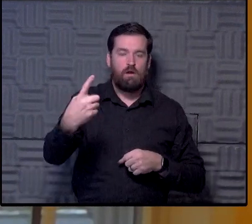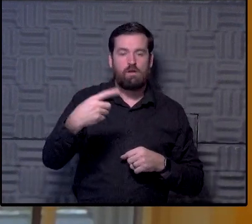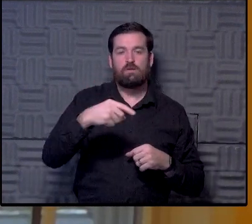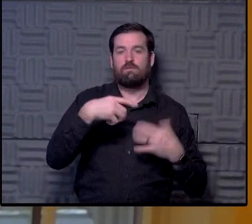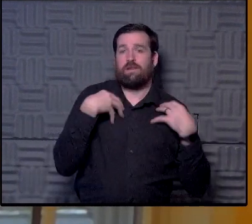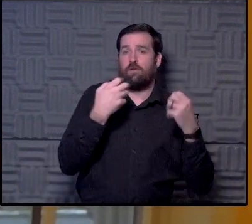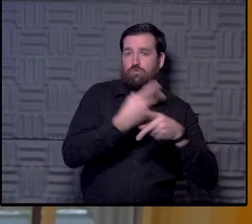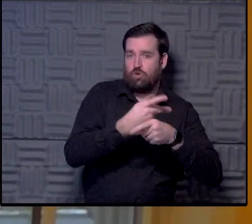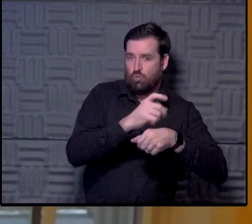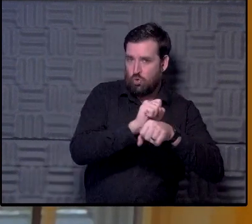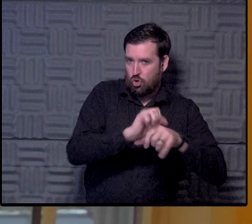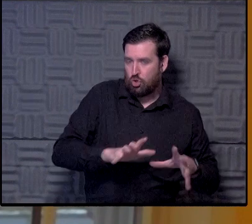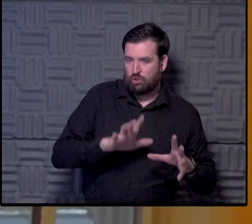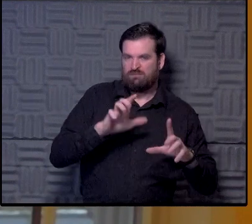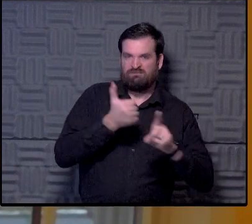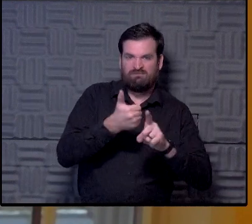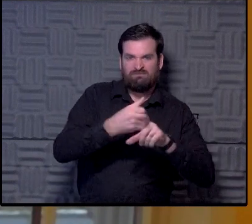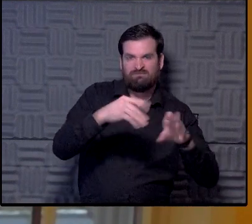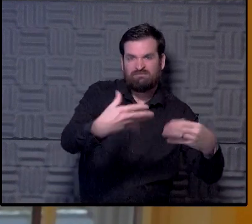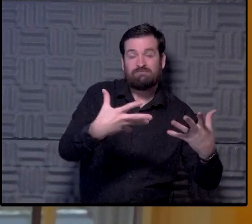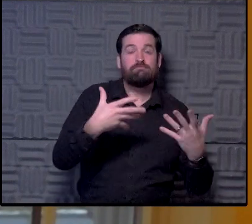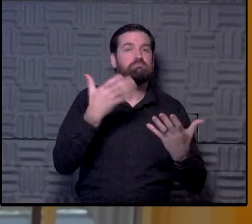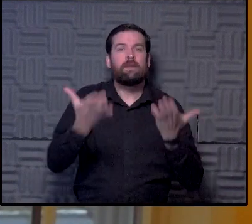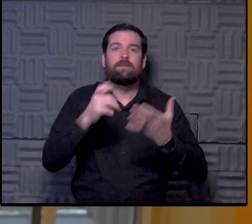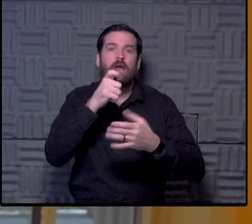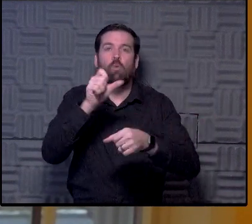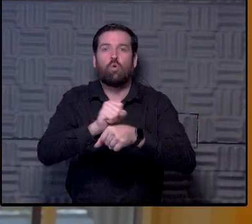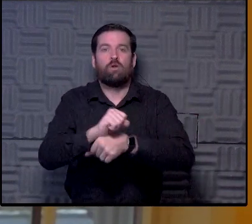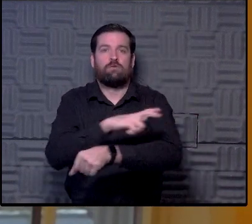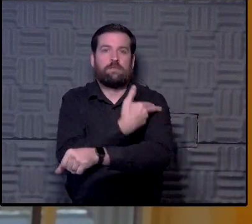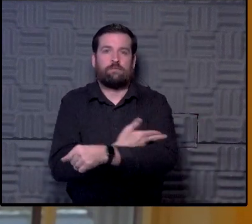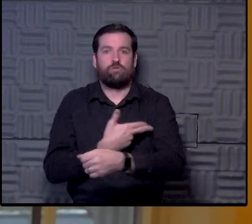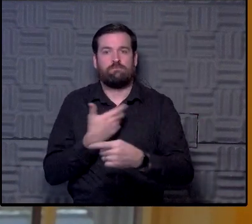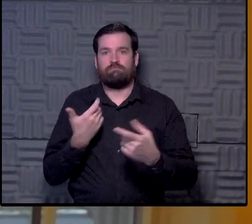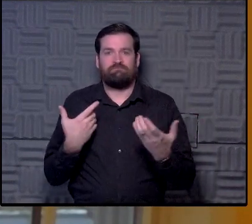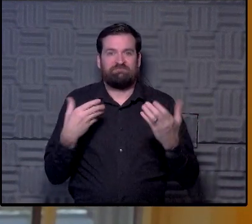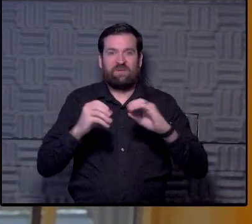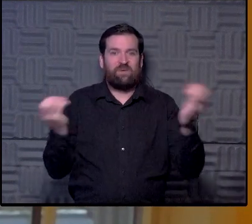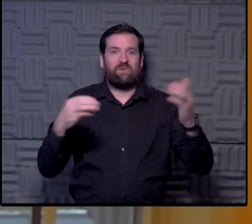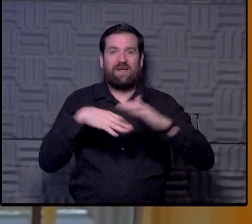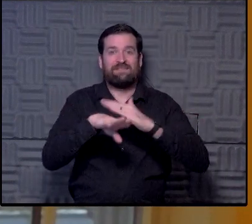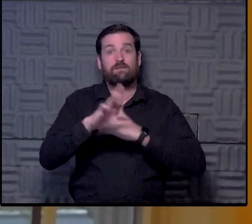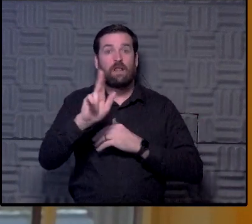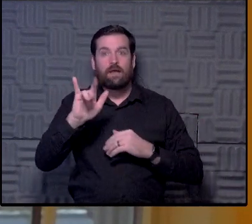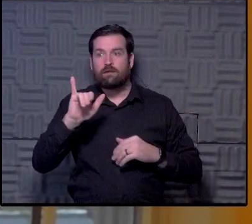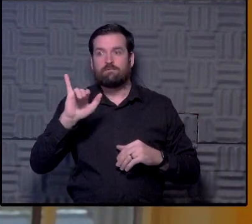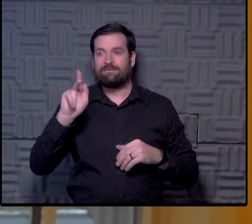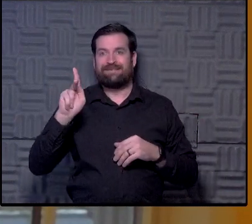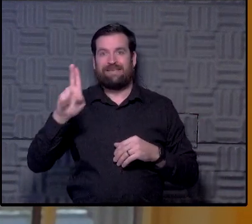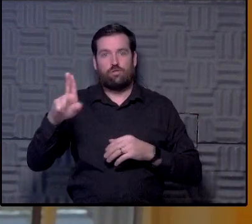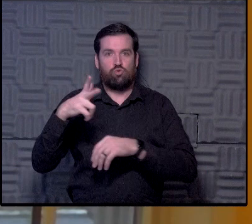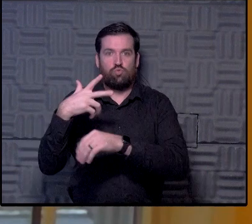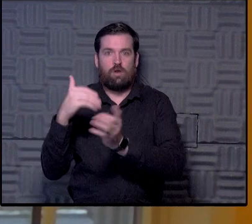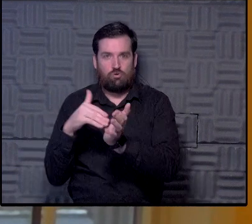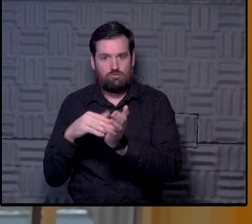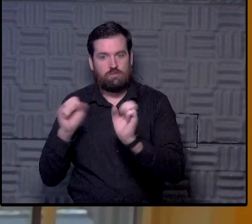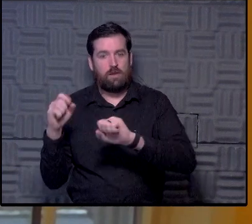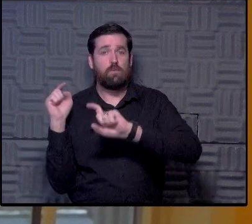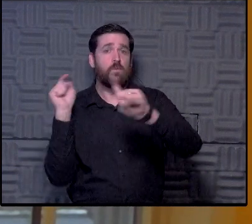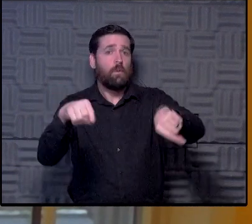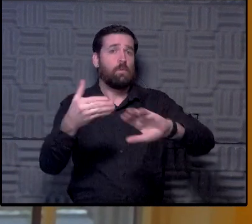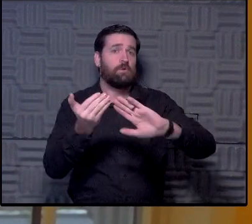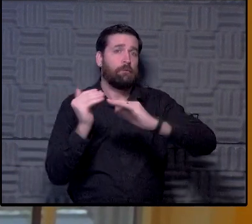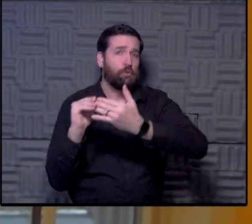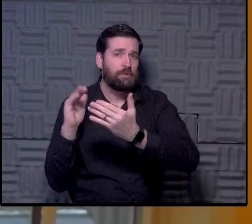workers who maybe aren't part of a hospital, so they don't have access like a KU physician would. So they're able to go to these